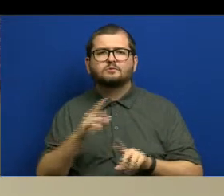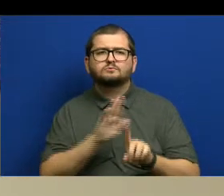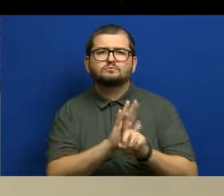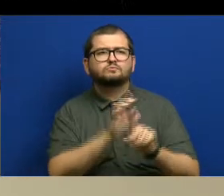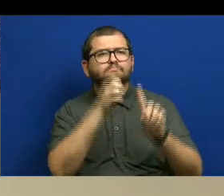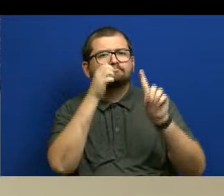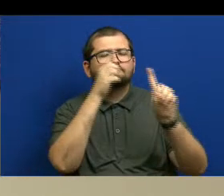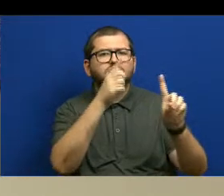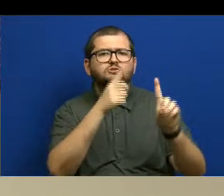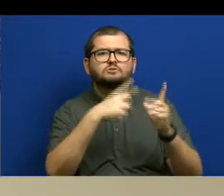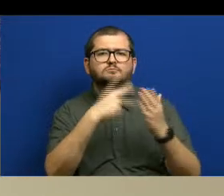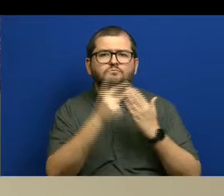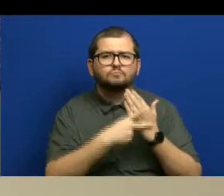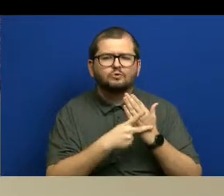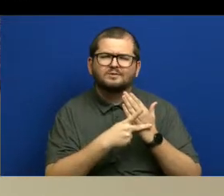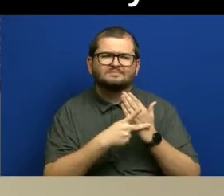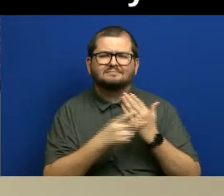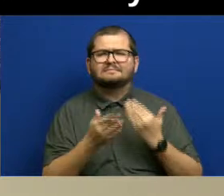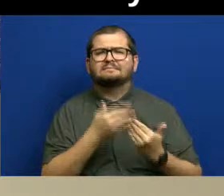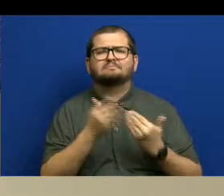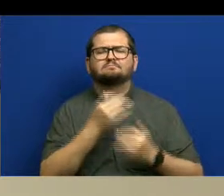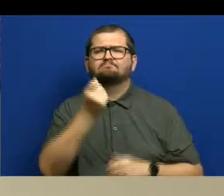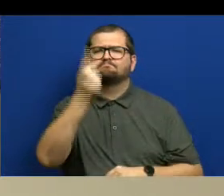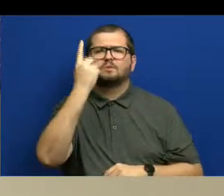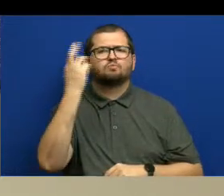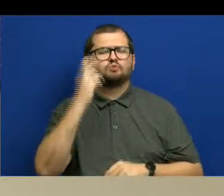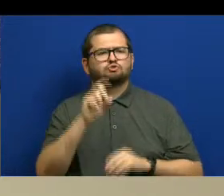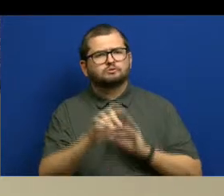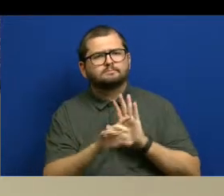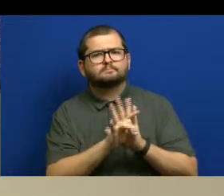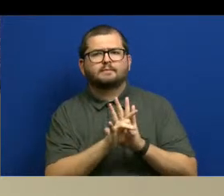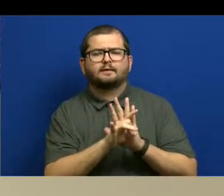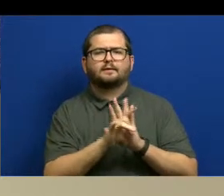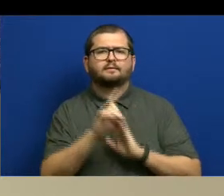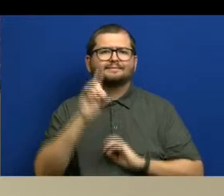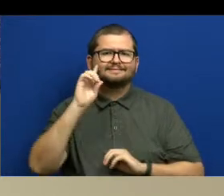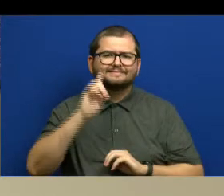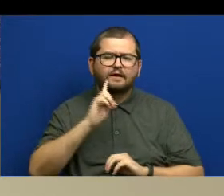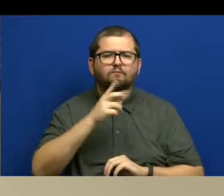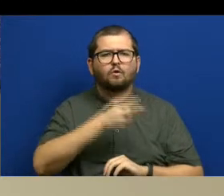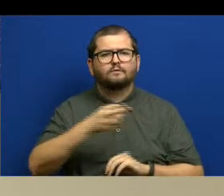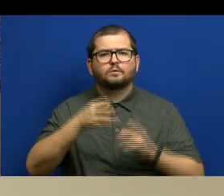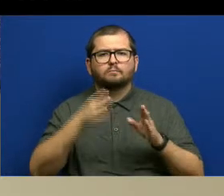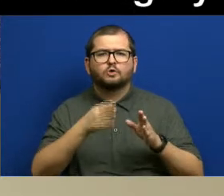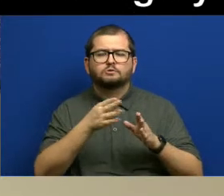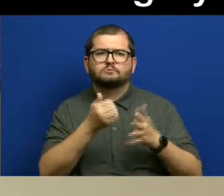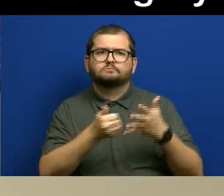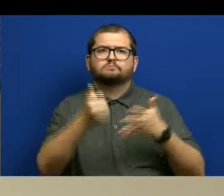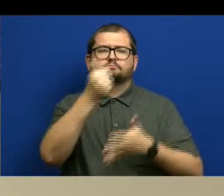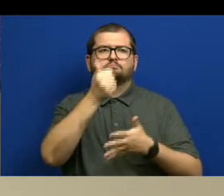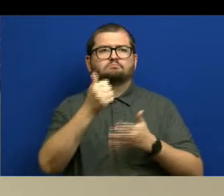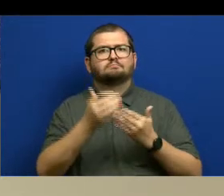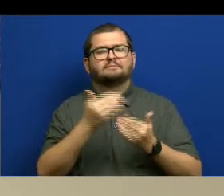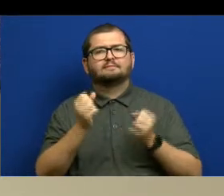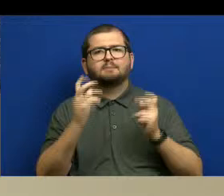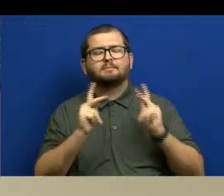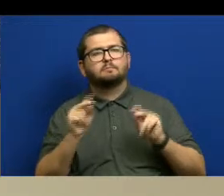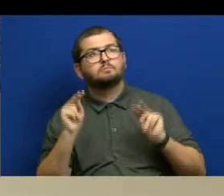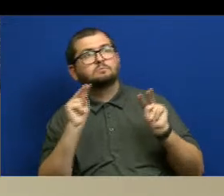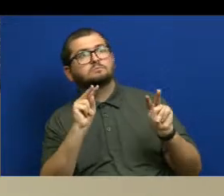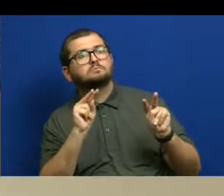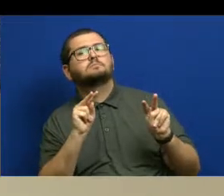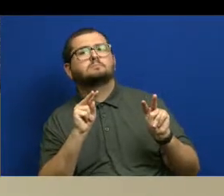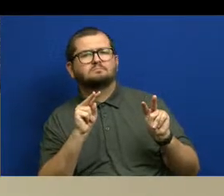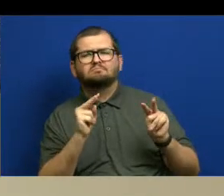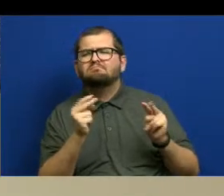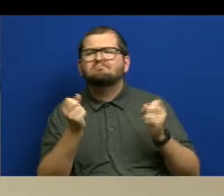programs to understand why a deaf or hard of hearing person should be in the highly visible position of executive director. Undoubtedly, there are